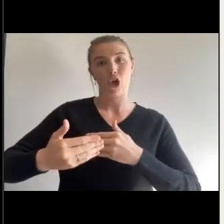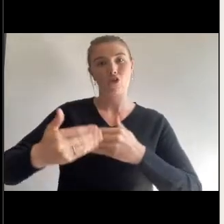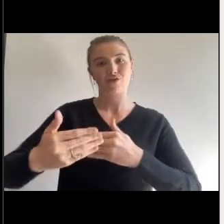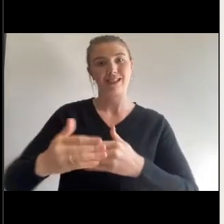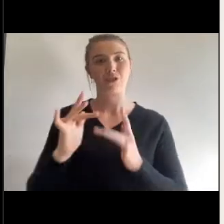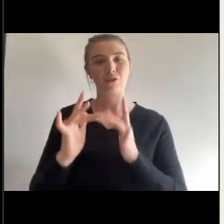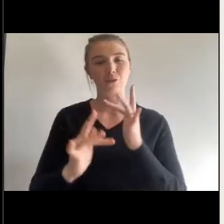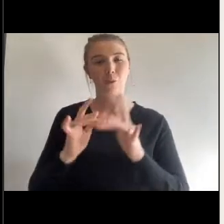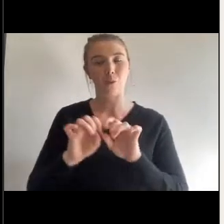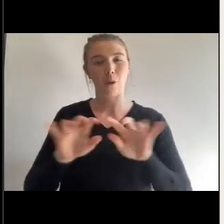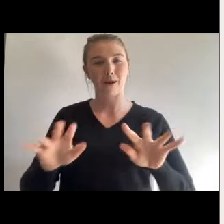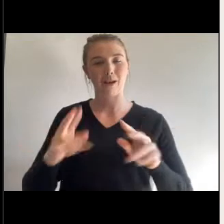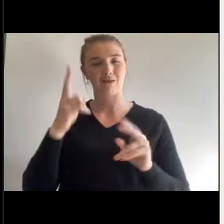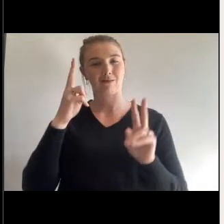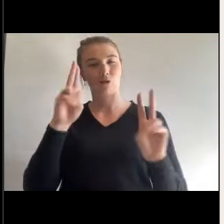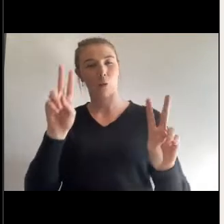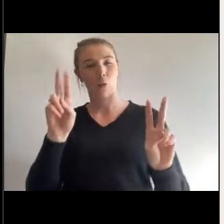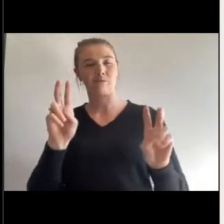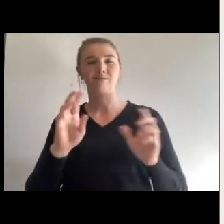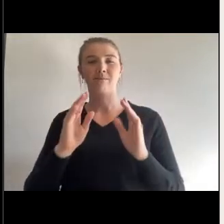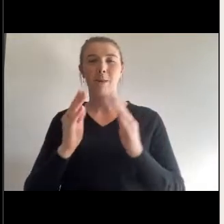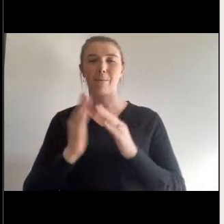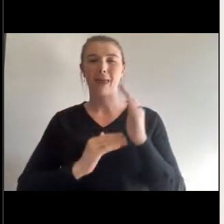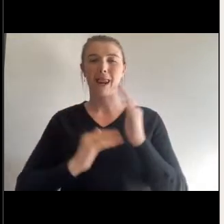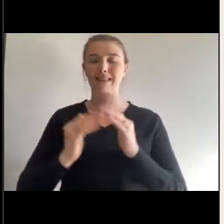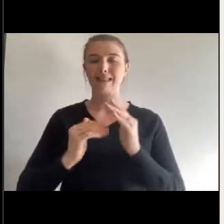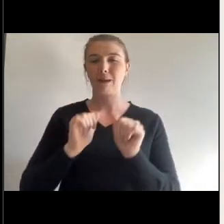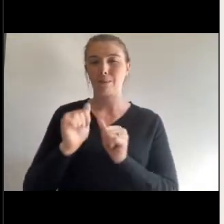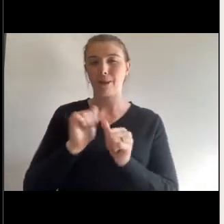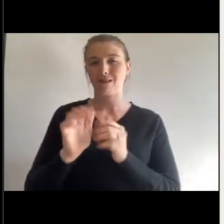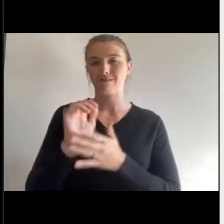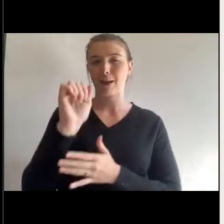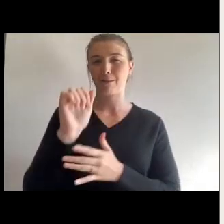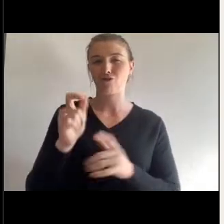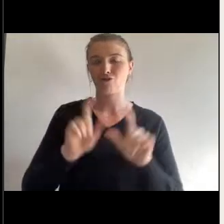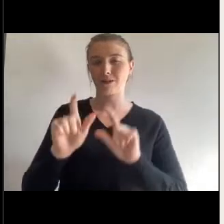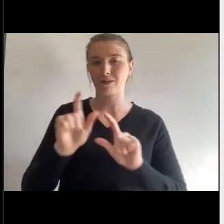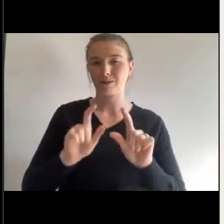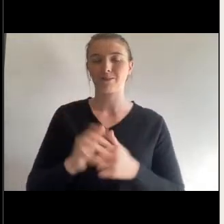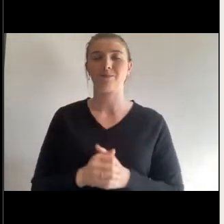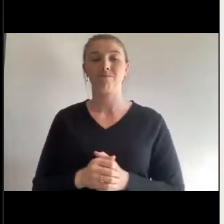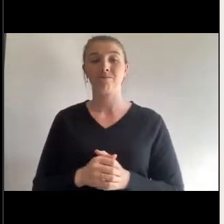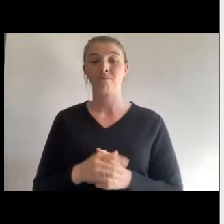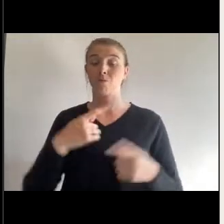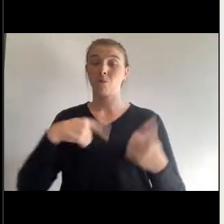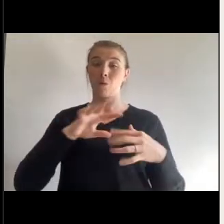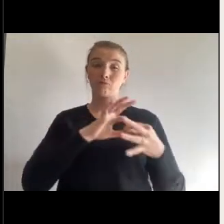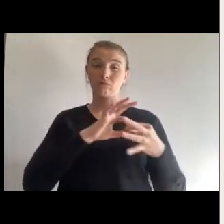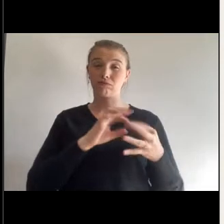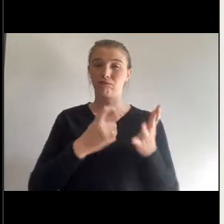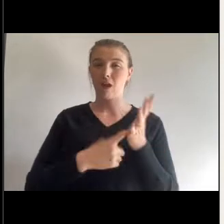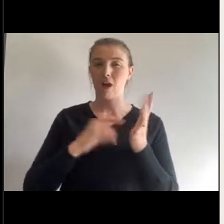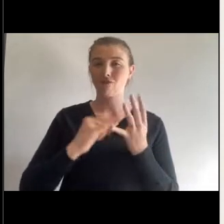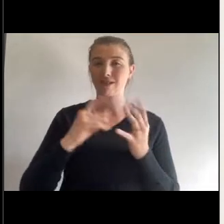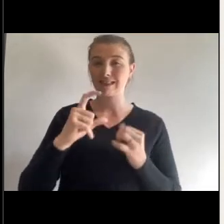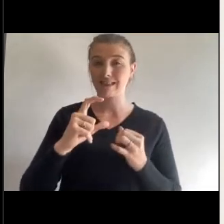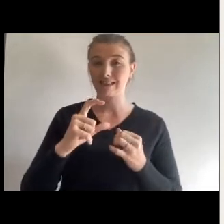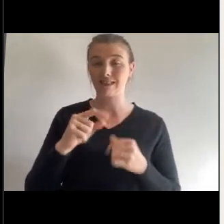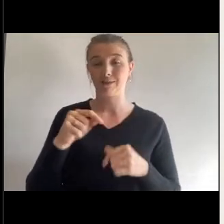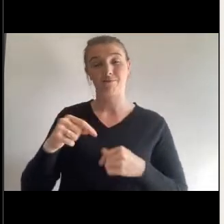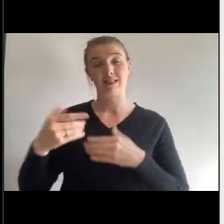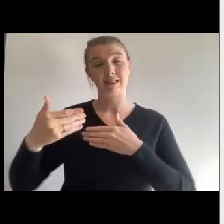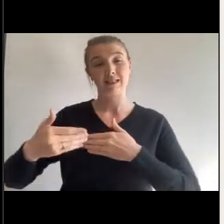Better Chemistry Culture. Now, that's Chemistry World working with the Inclusion and Diversity team at the Royal Society of Chemistry. This one in particular